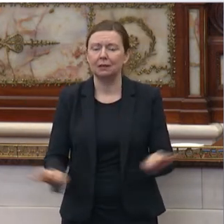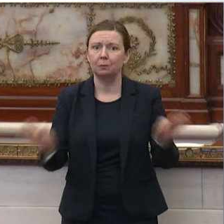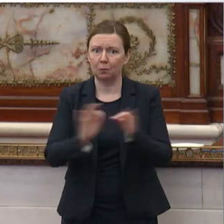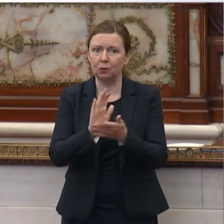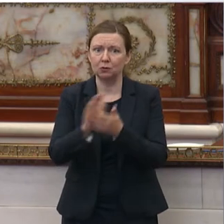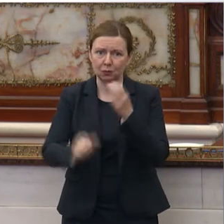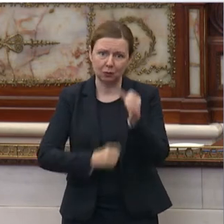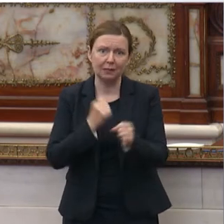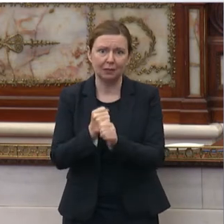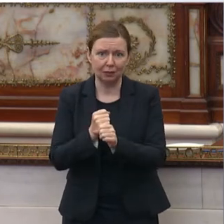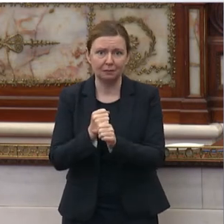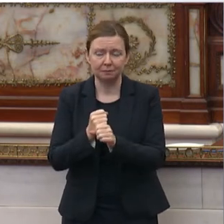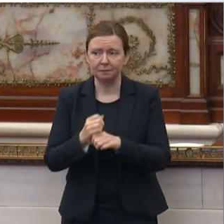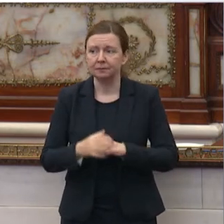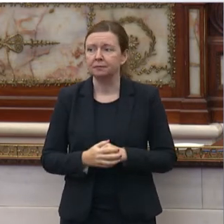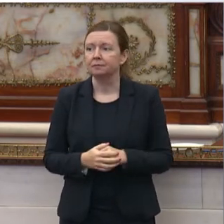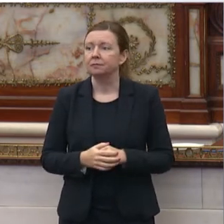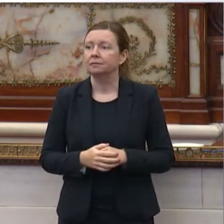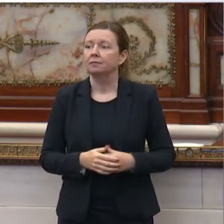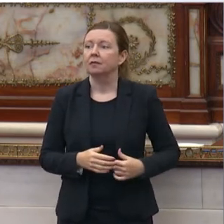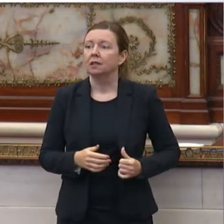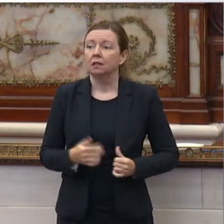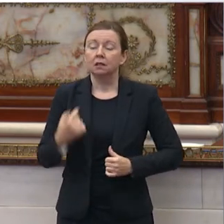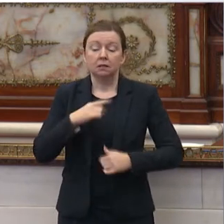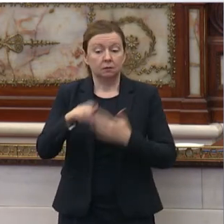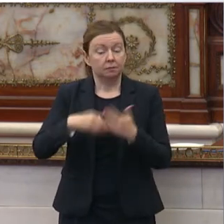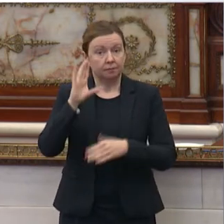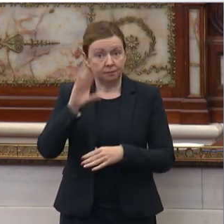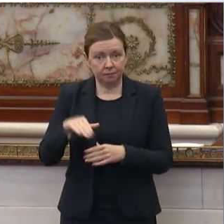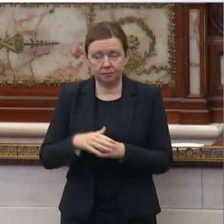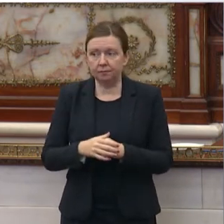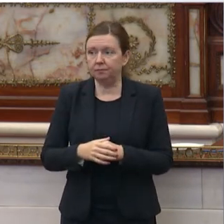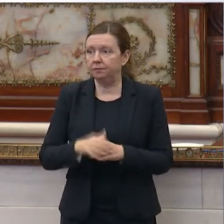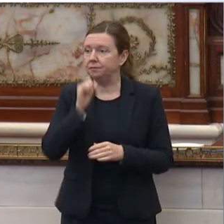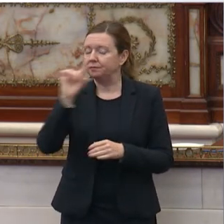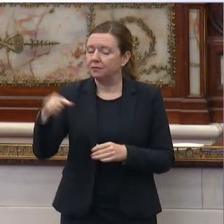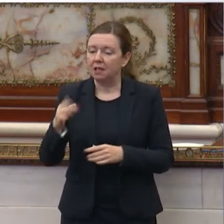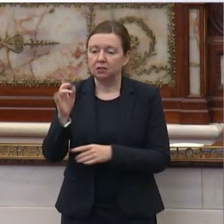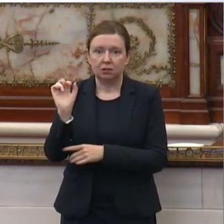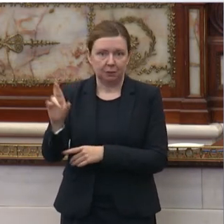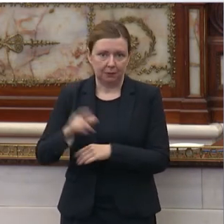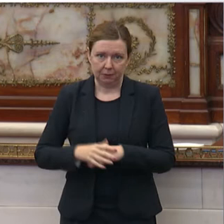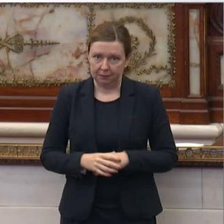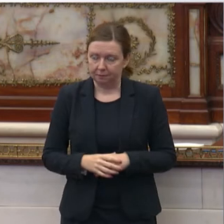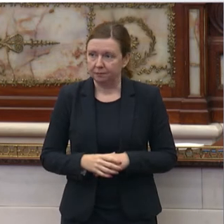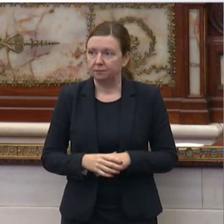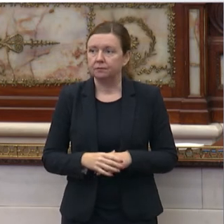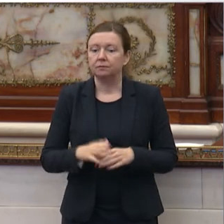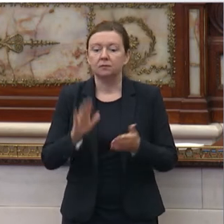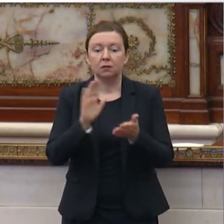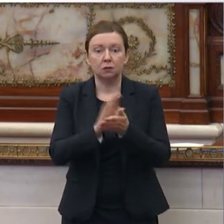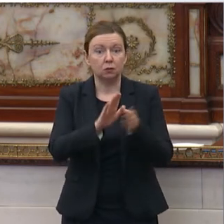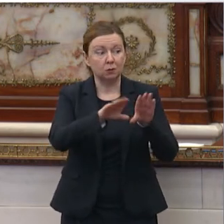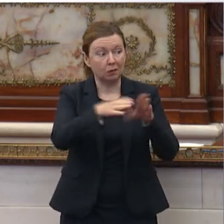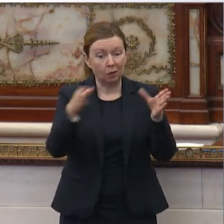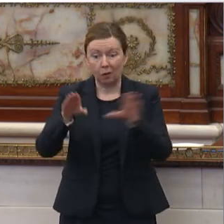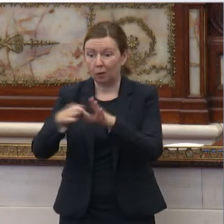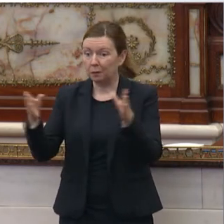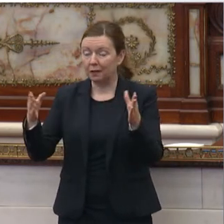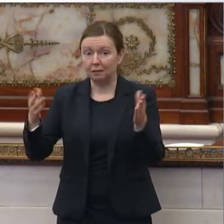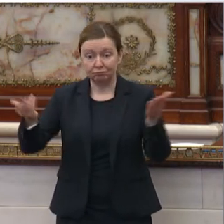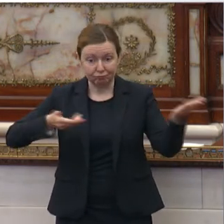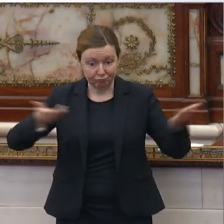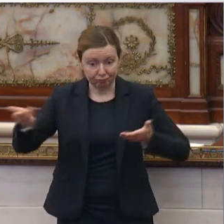year in recent memory. And we all know, it's not just Bieber. even as schools open their doors to welcome our